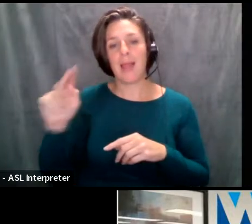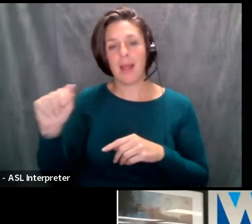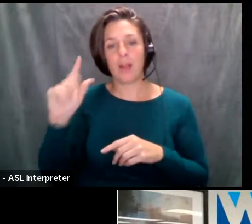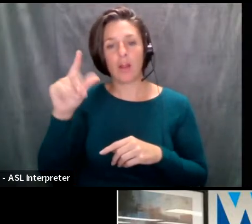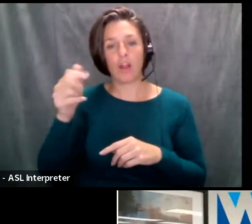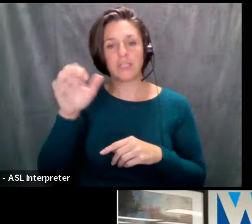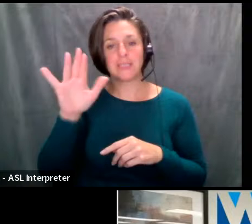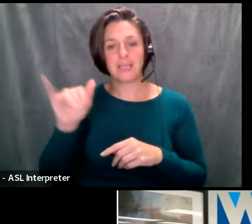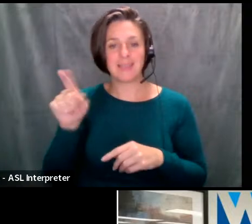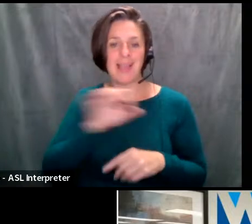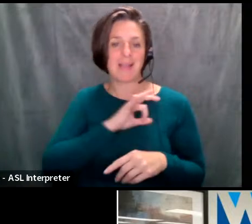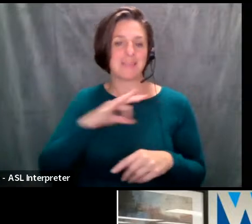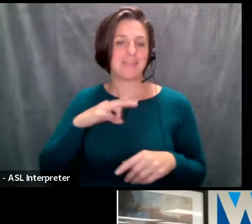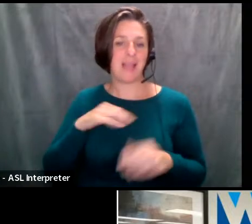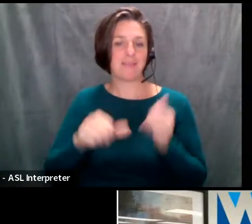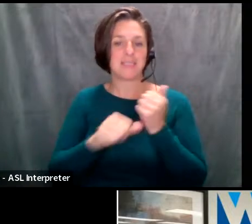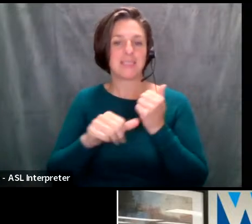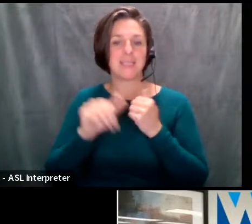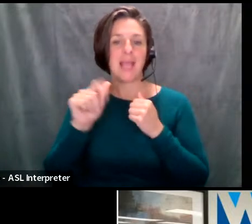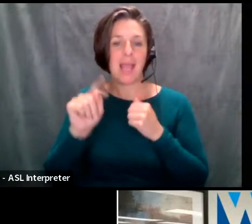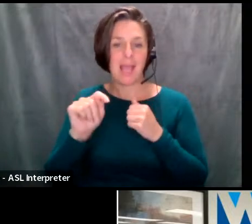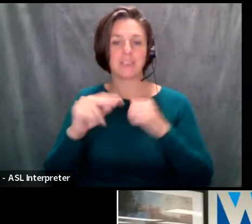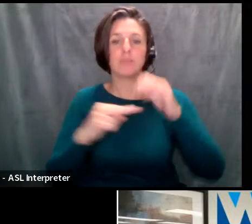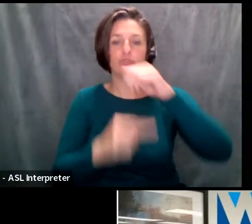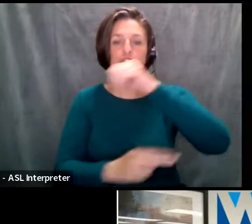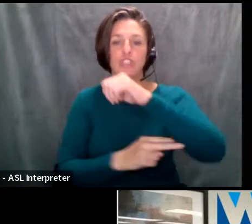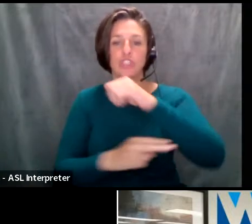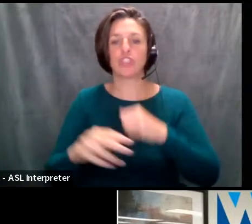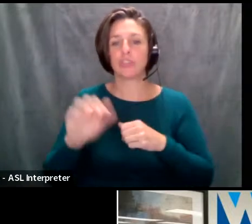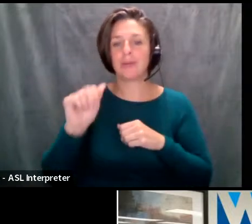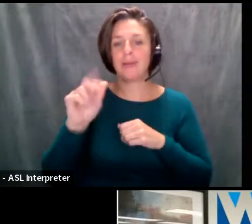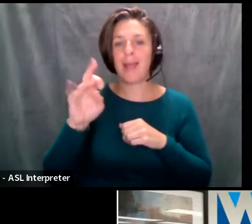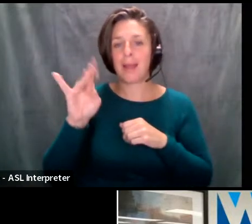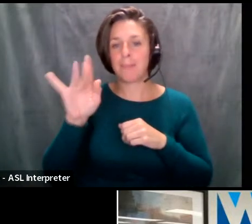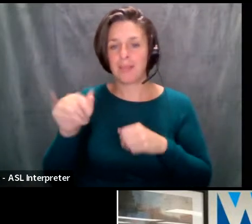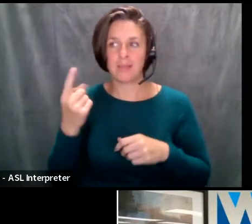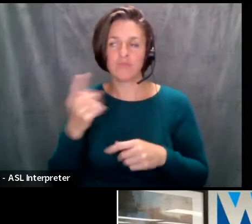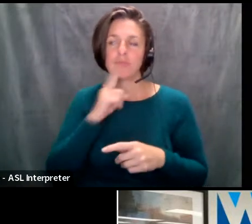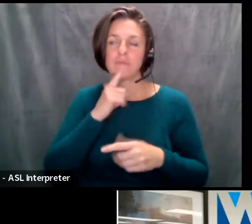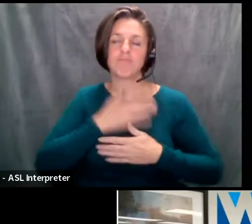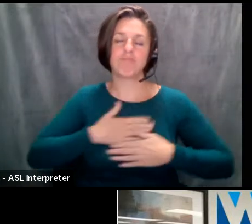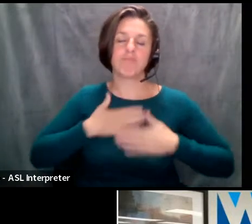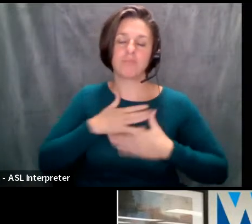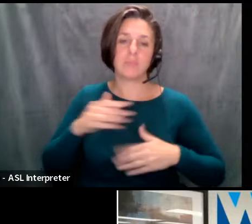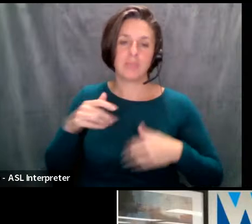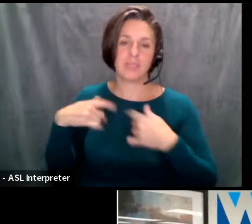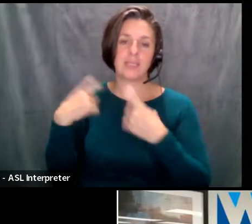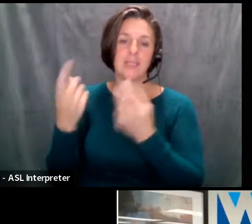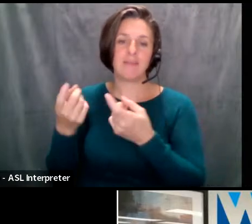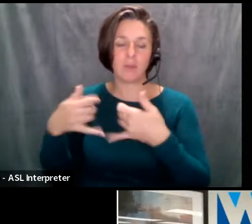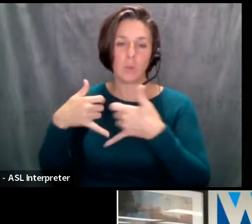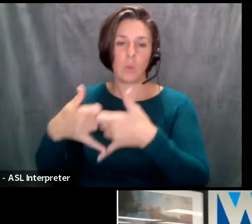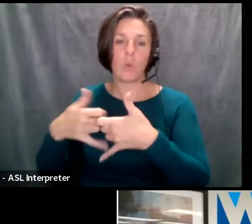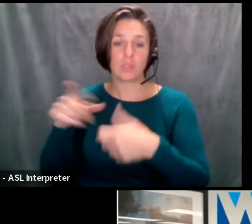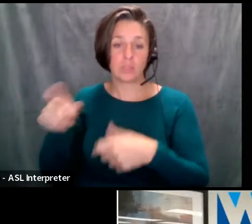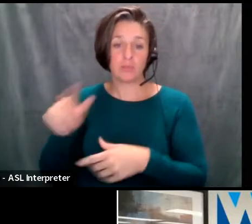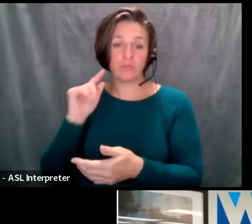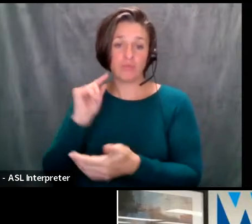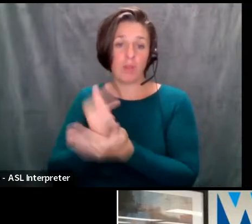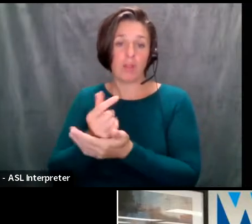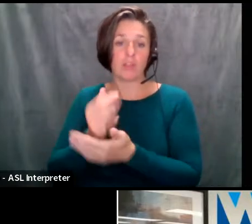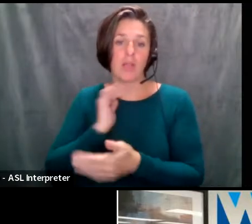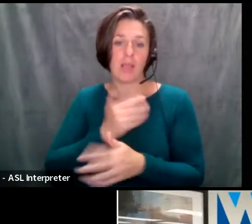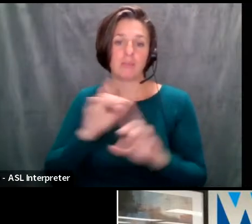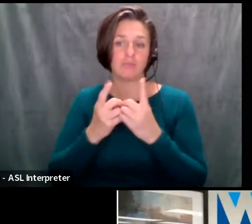at the Bridge Academy, and it was a real pleasure giving her the award today with her team. She's a graduate of our district. She was hired 4